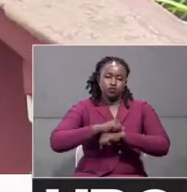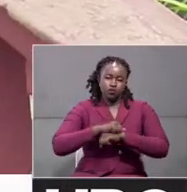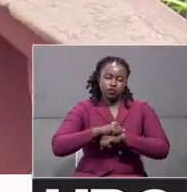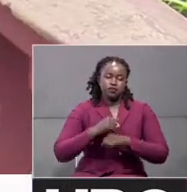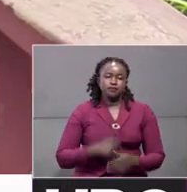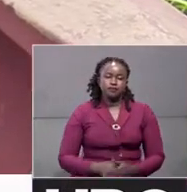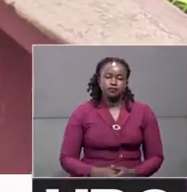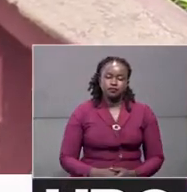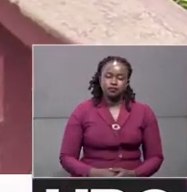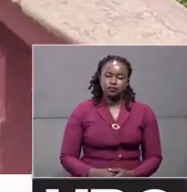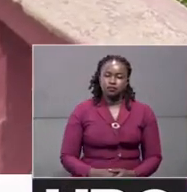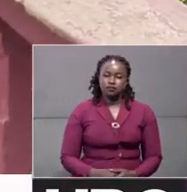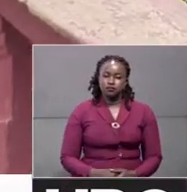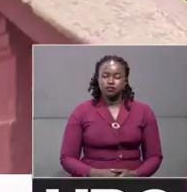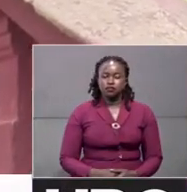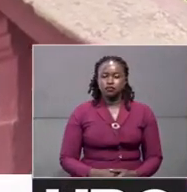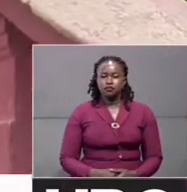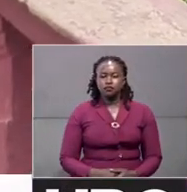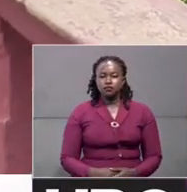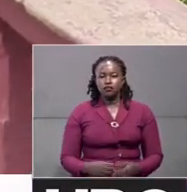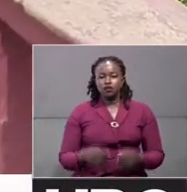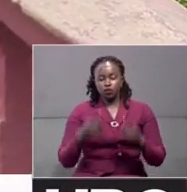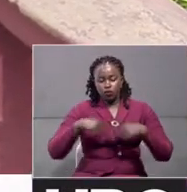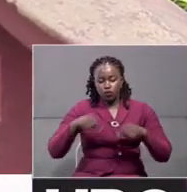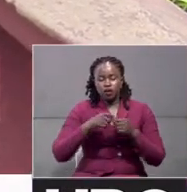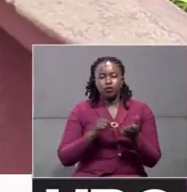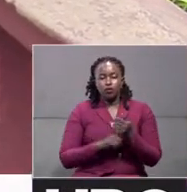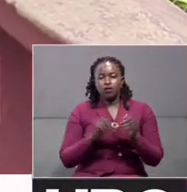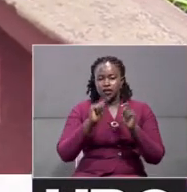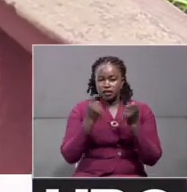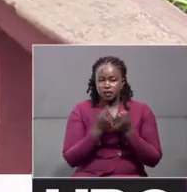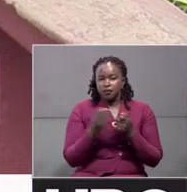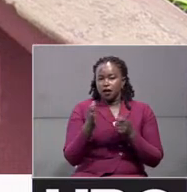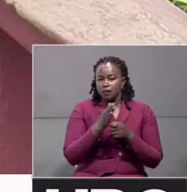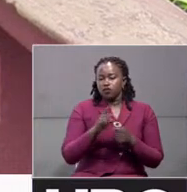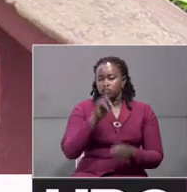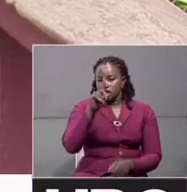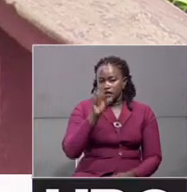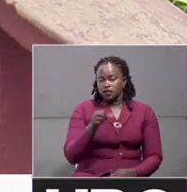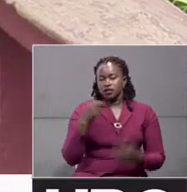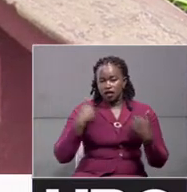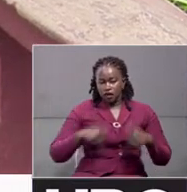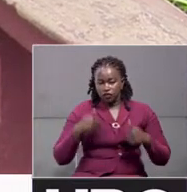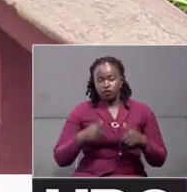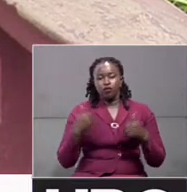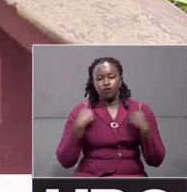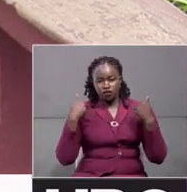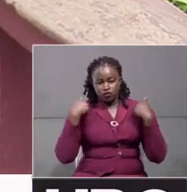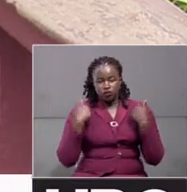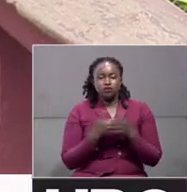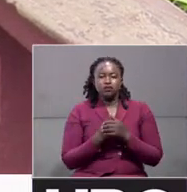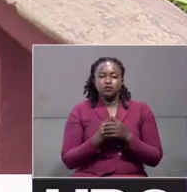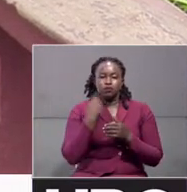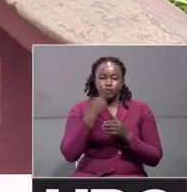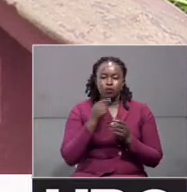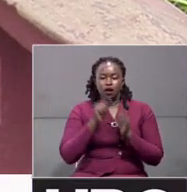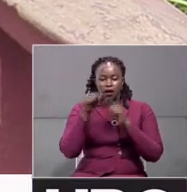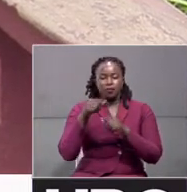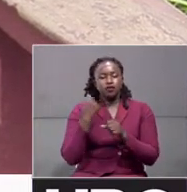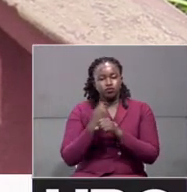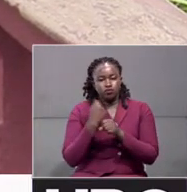The exercise, we got a team of about 19 health officials who are carrying out the